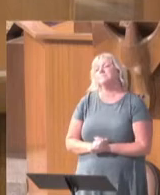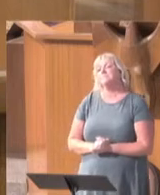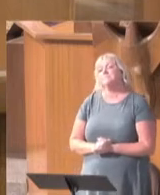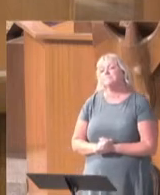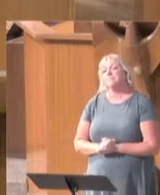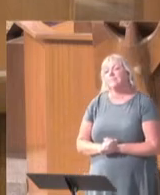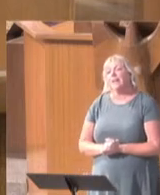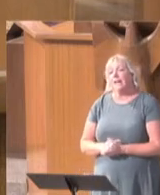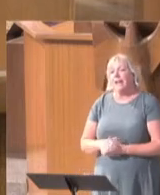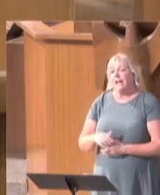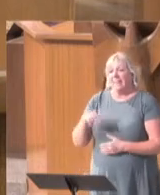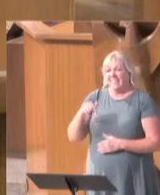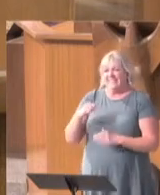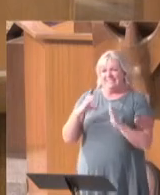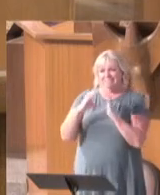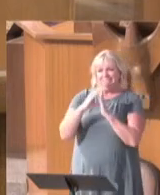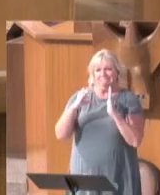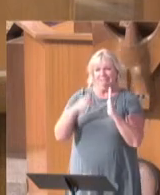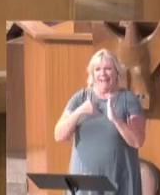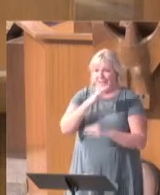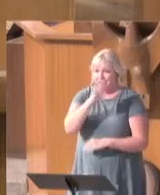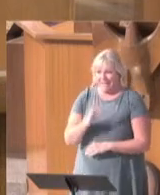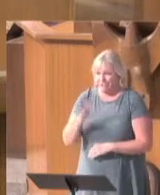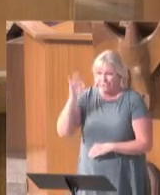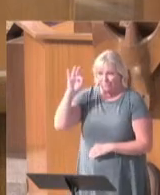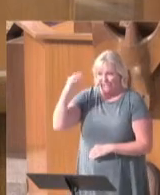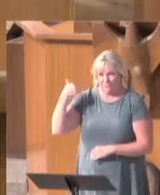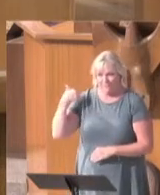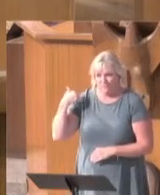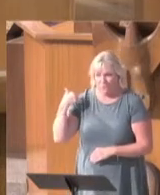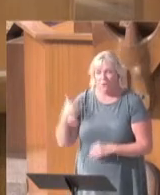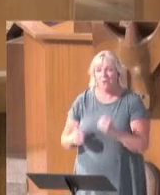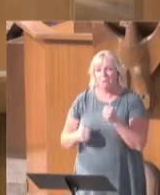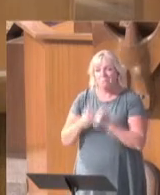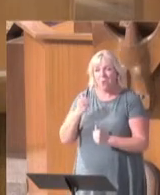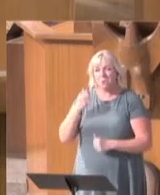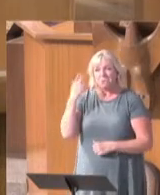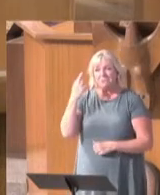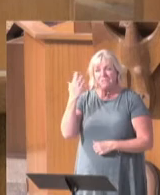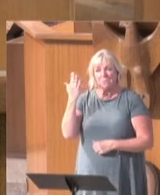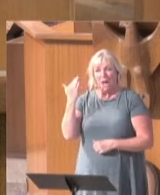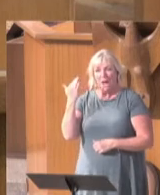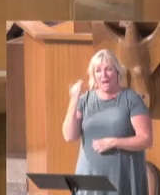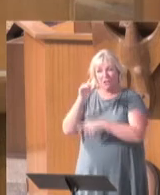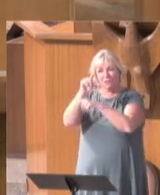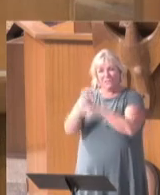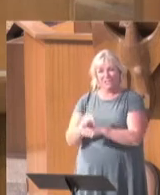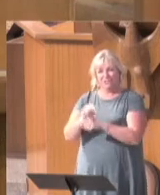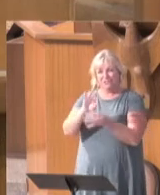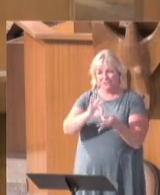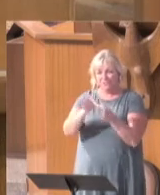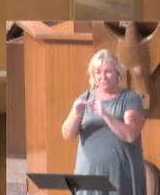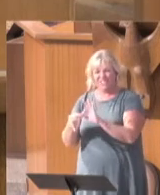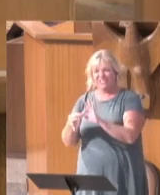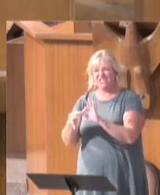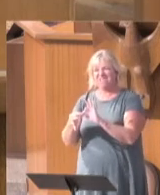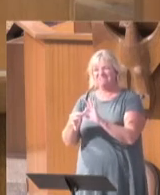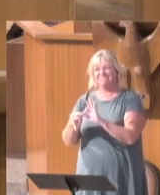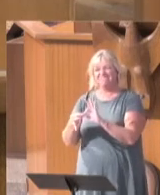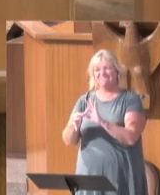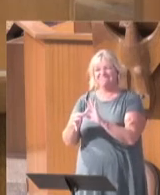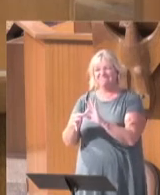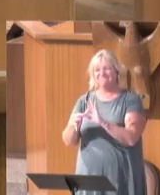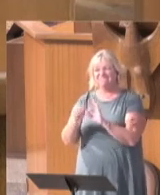I've never preached on this text before, mostly because I find the traditional interpretation of this scene to be